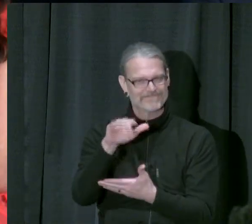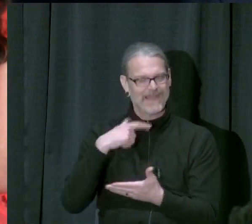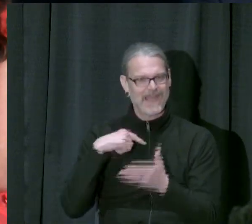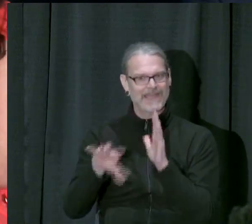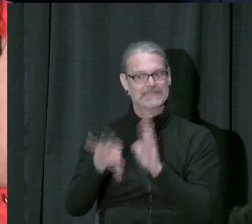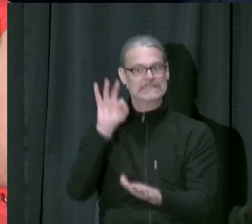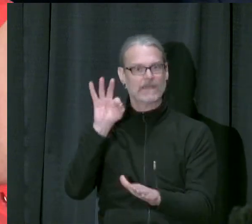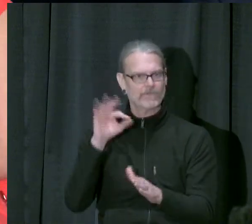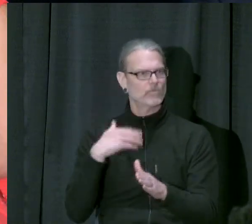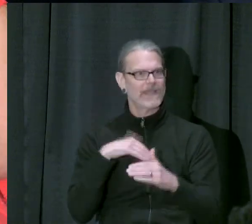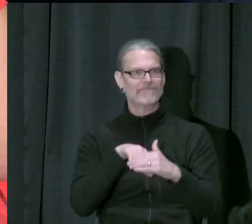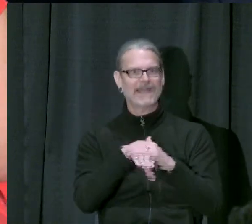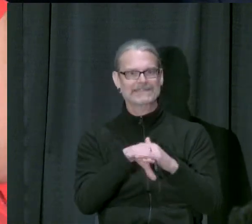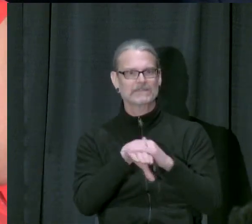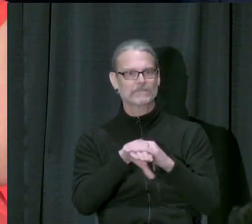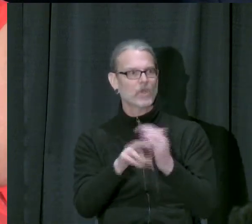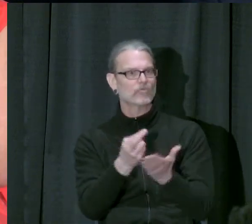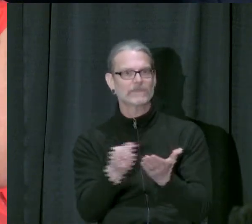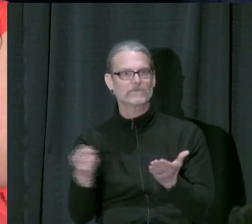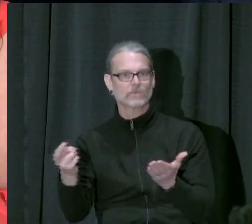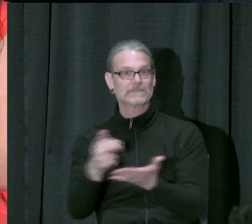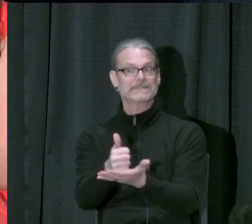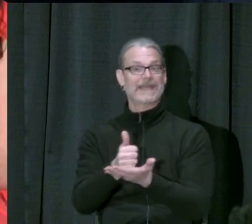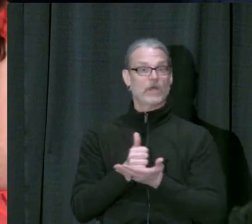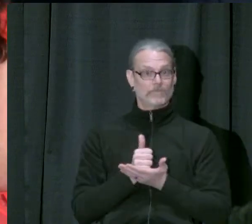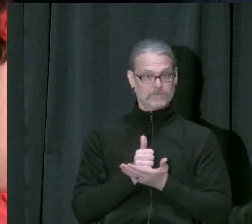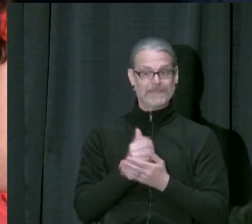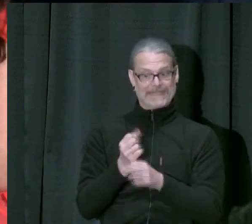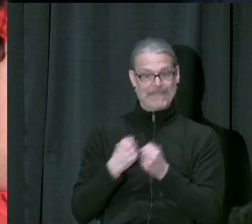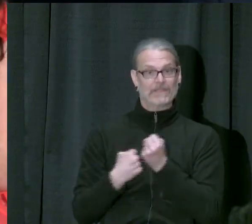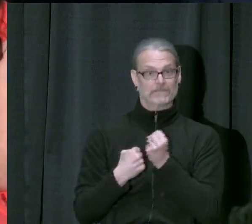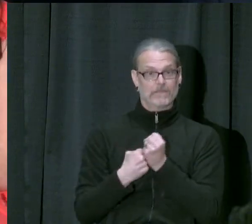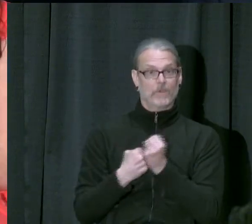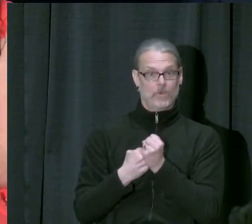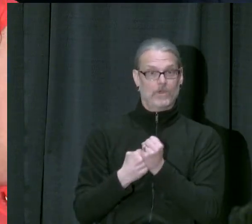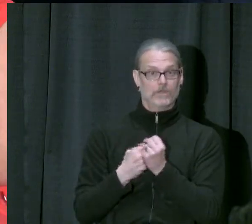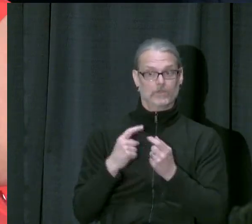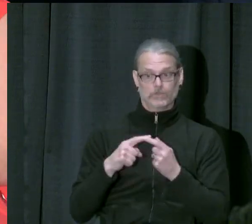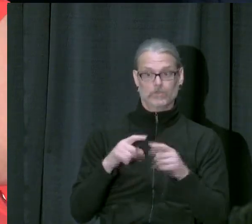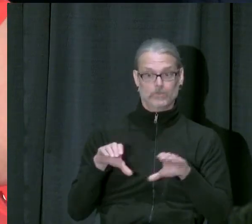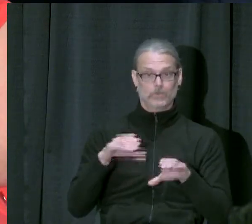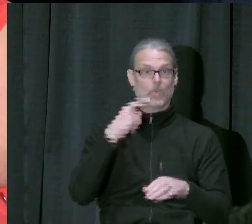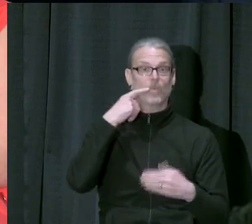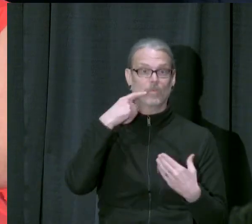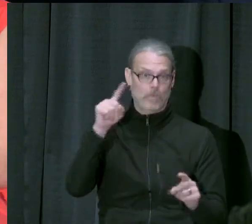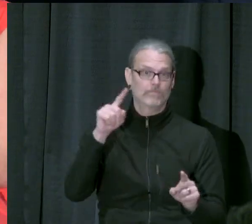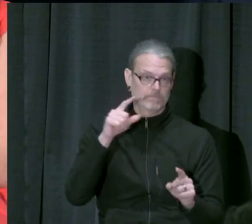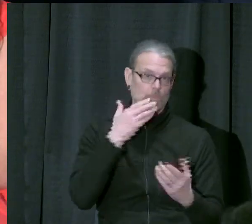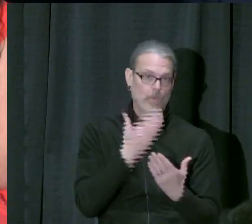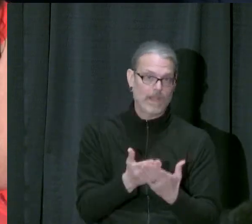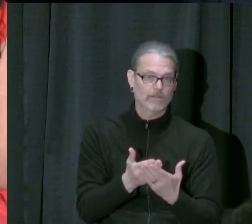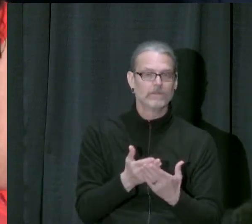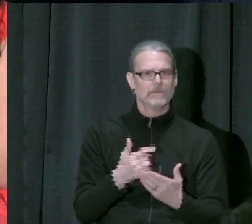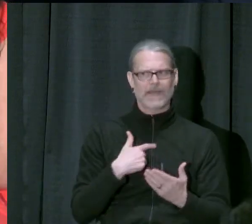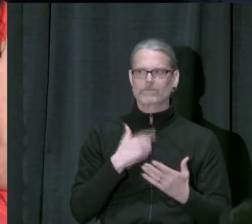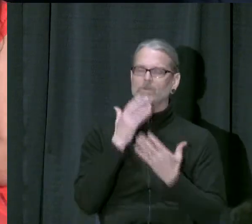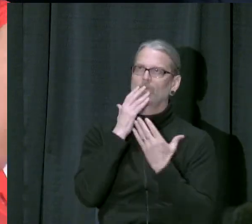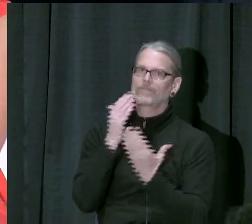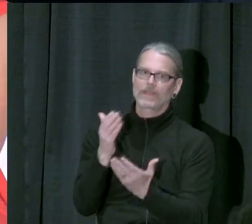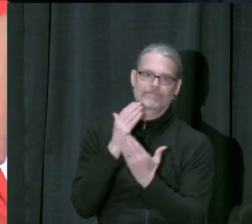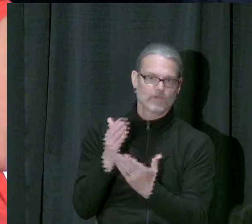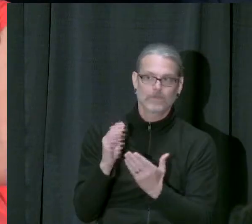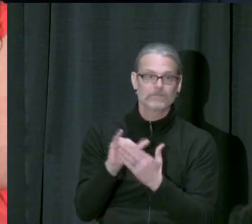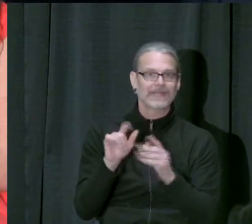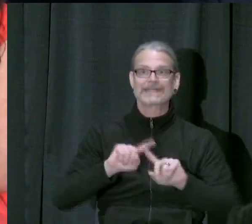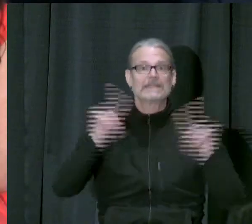there were accessibility resources that helped me get the support I needed to be able to do well. And I was so grateful, and it was this whole other